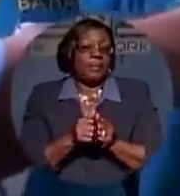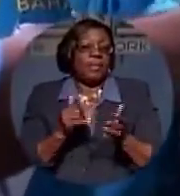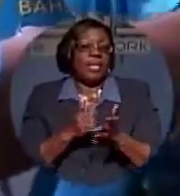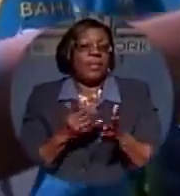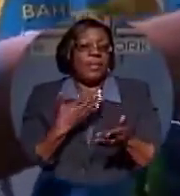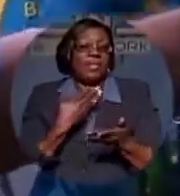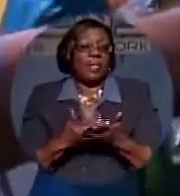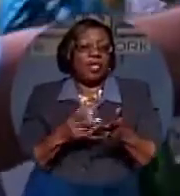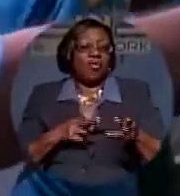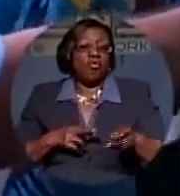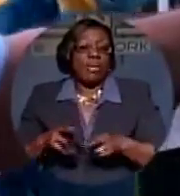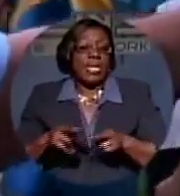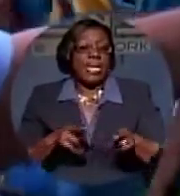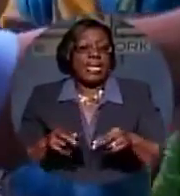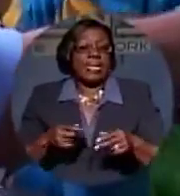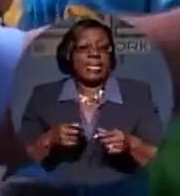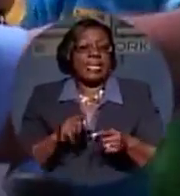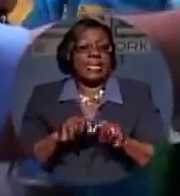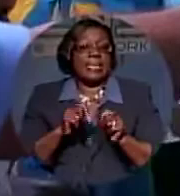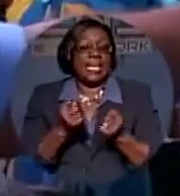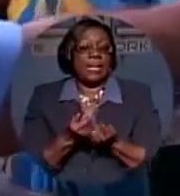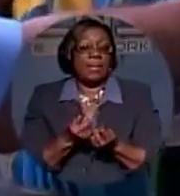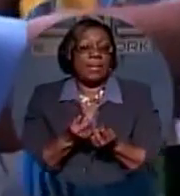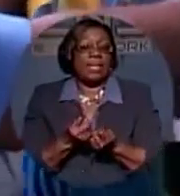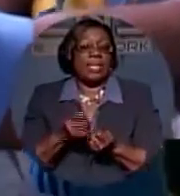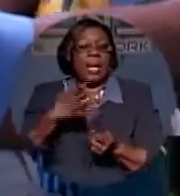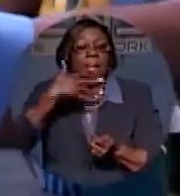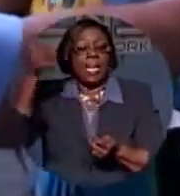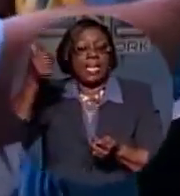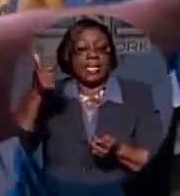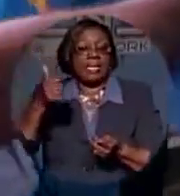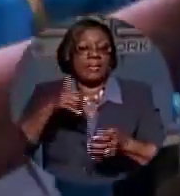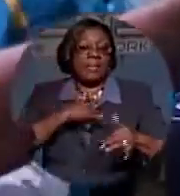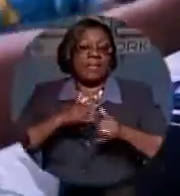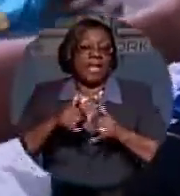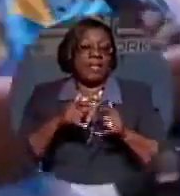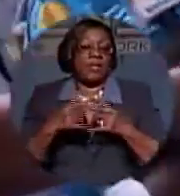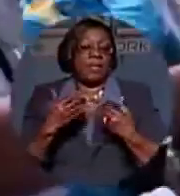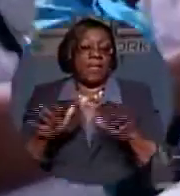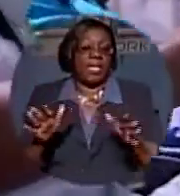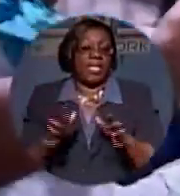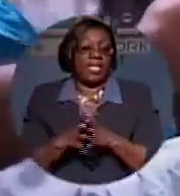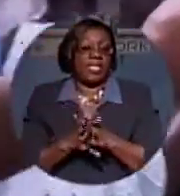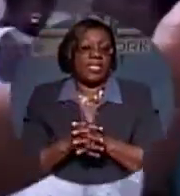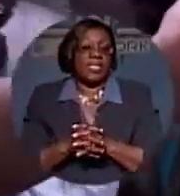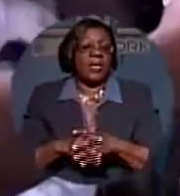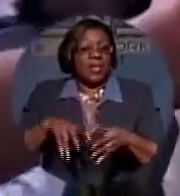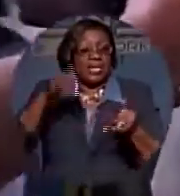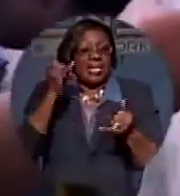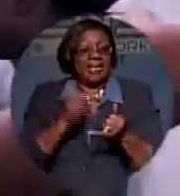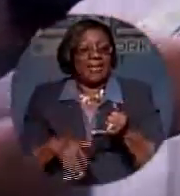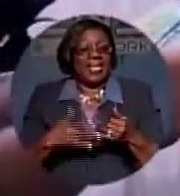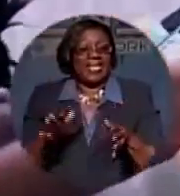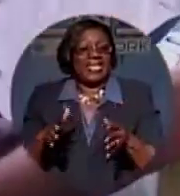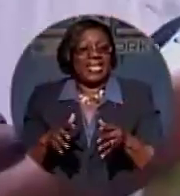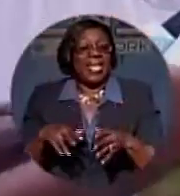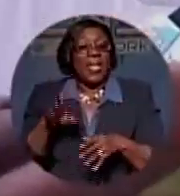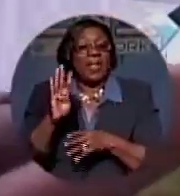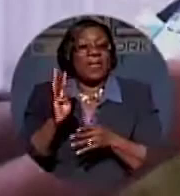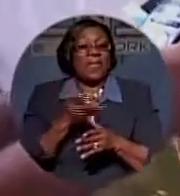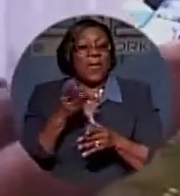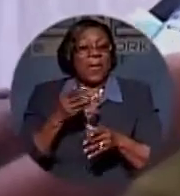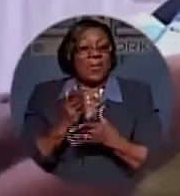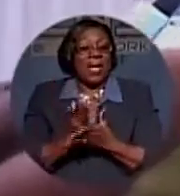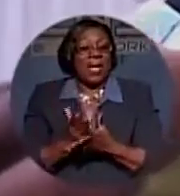good relay team. We did our best, and we were successful, and we fight to the finish. Okay, talk about the fourth and final leg. Well, the fourth leg was